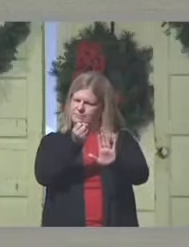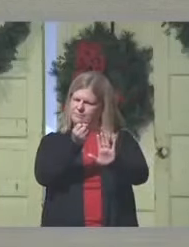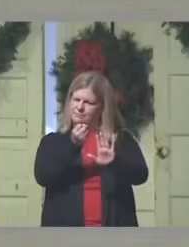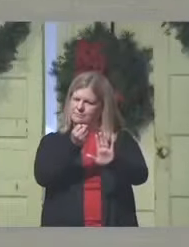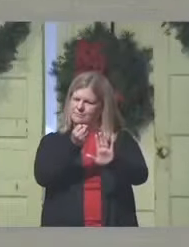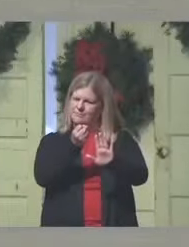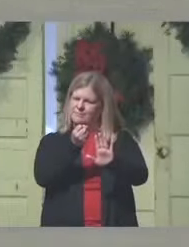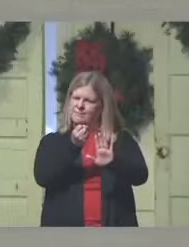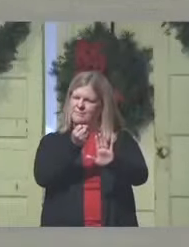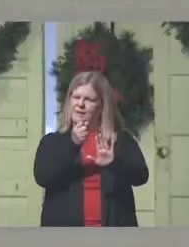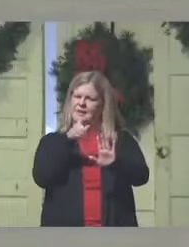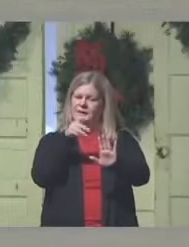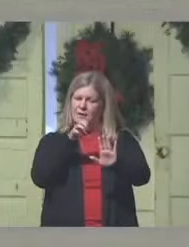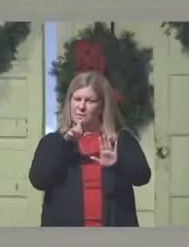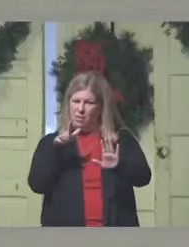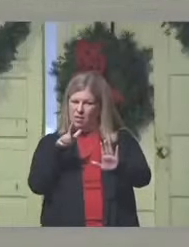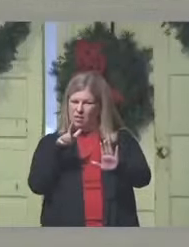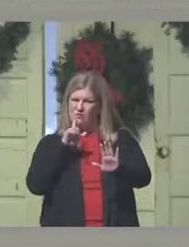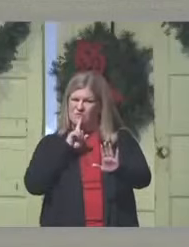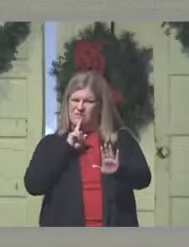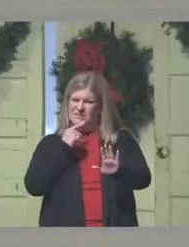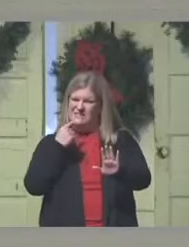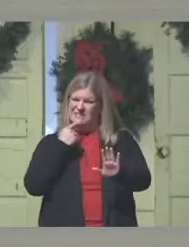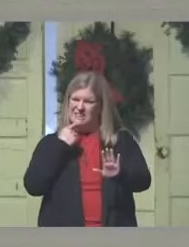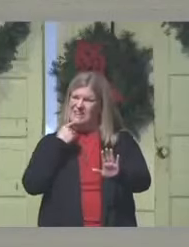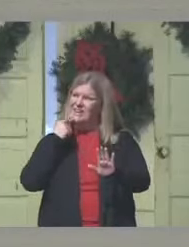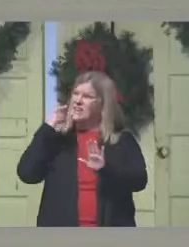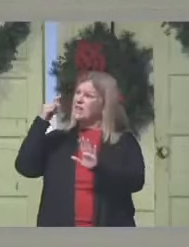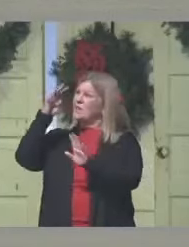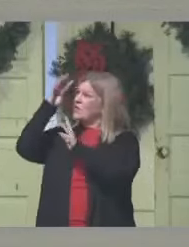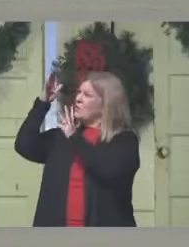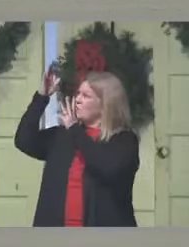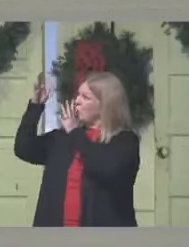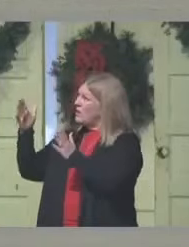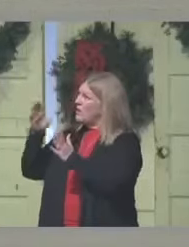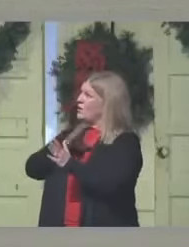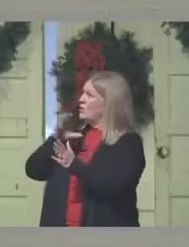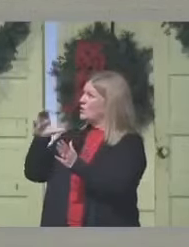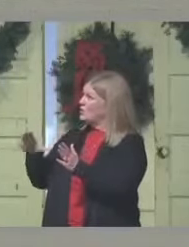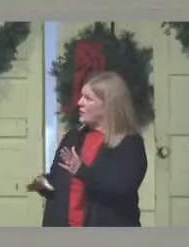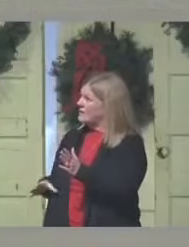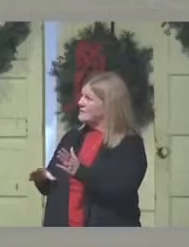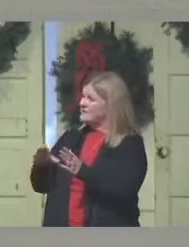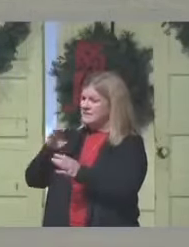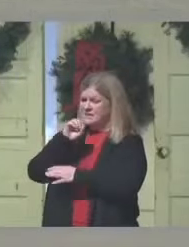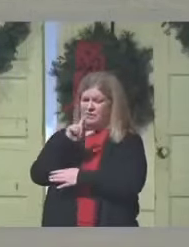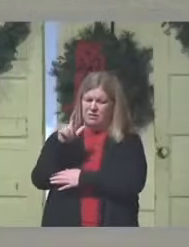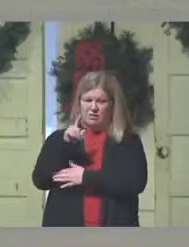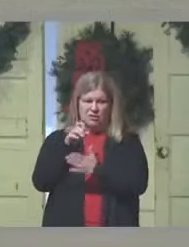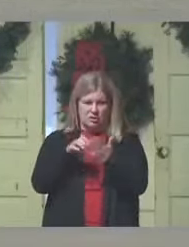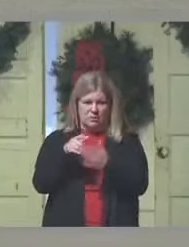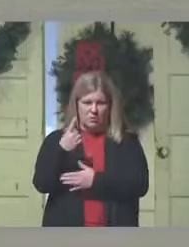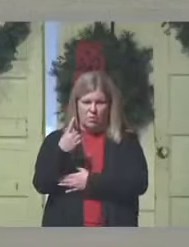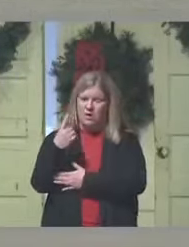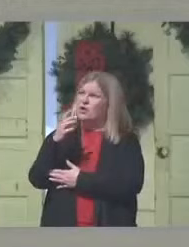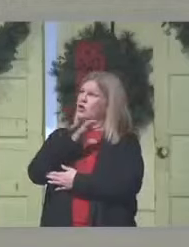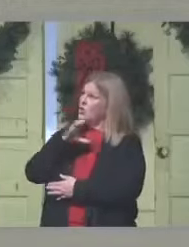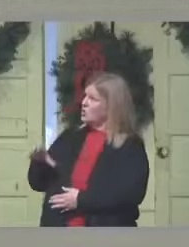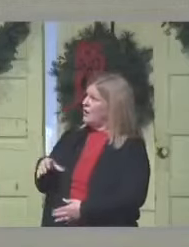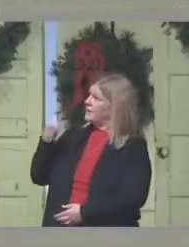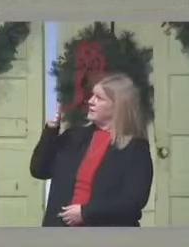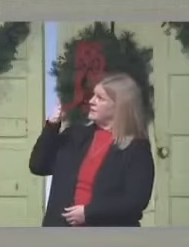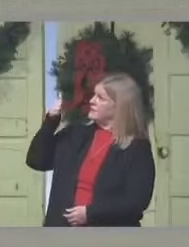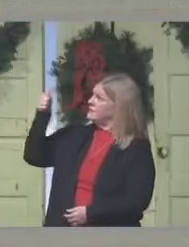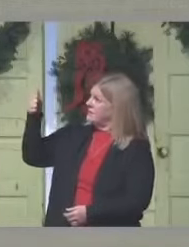folks. Is Paul actually declaring the Creator Christ as he declared Christ to be in Colossians 1? Christ who is